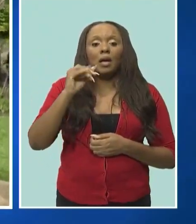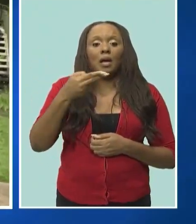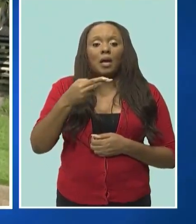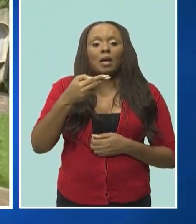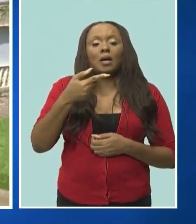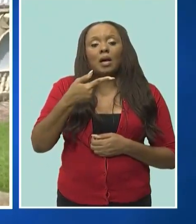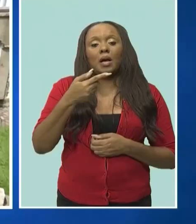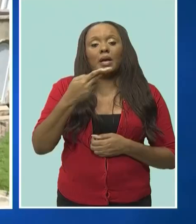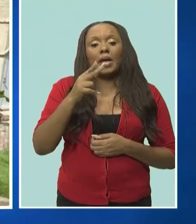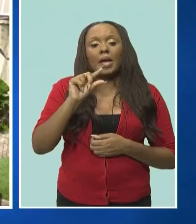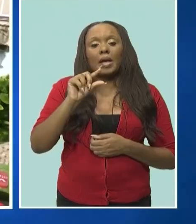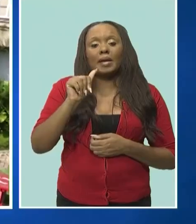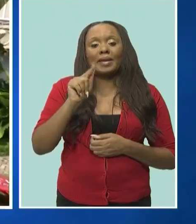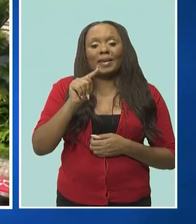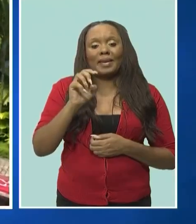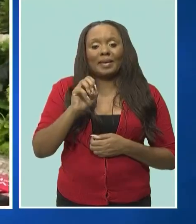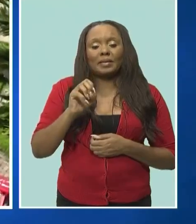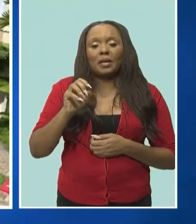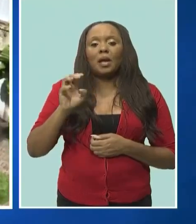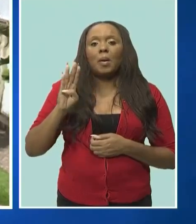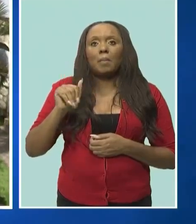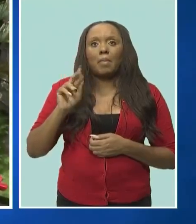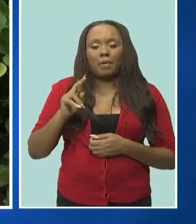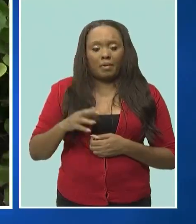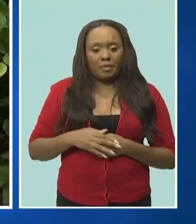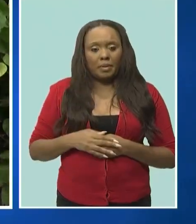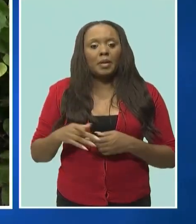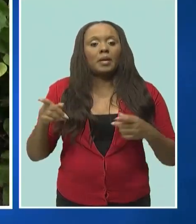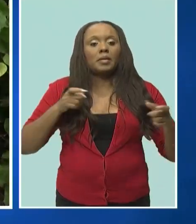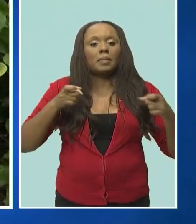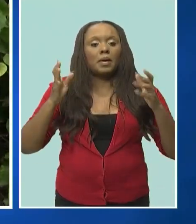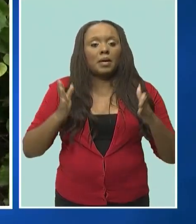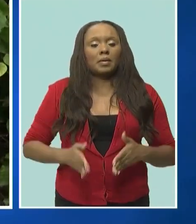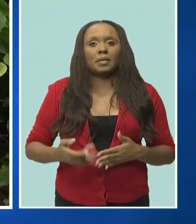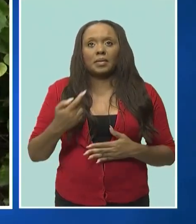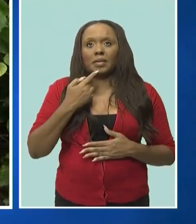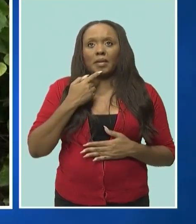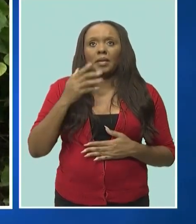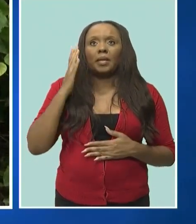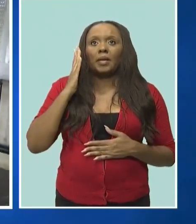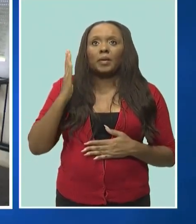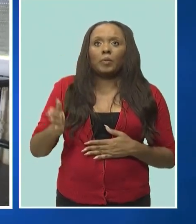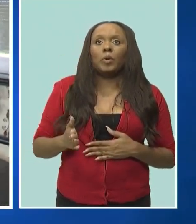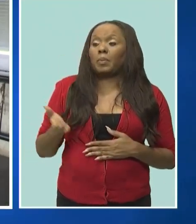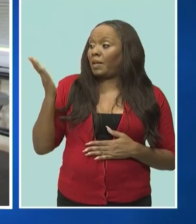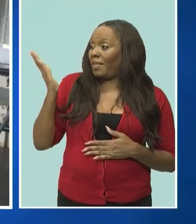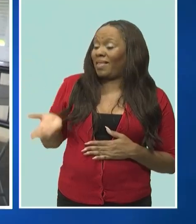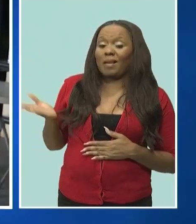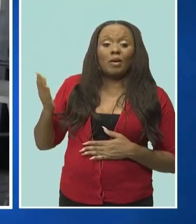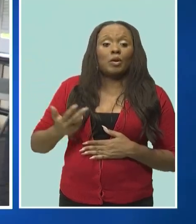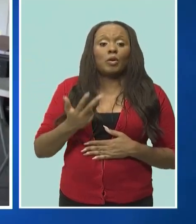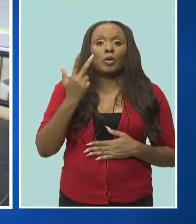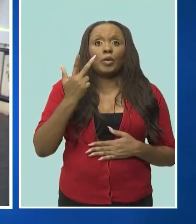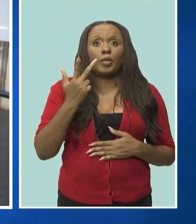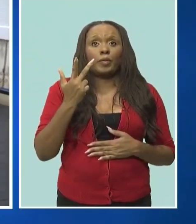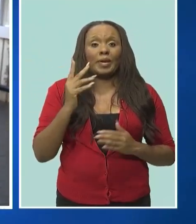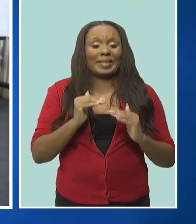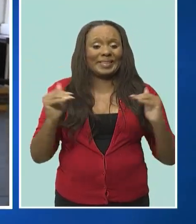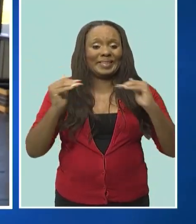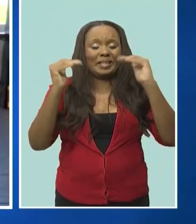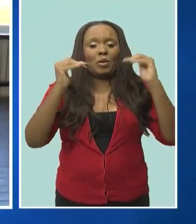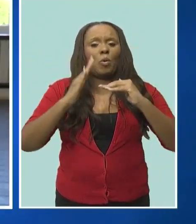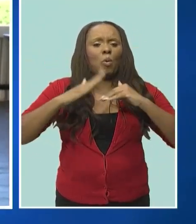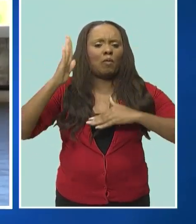George. Operations manager Keisha Brown says it will be staged on the venue's 3 decks, which can accommodate over